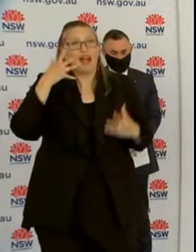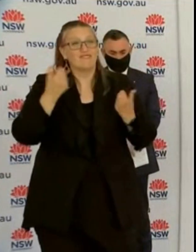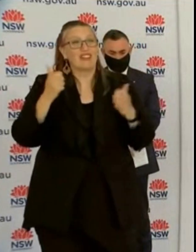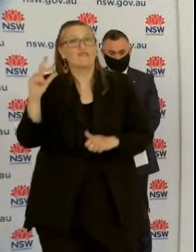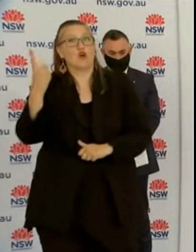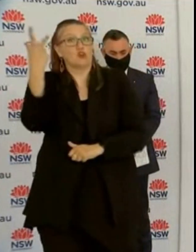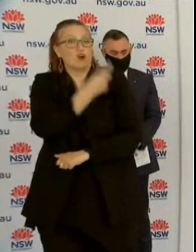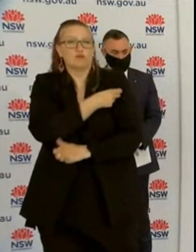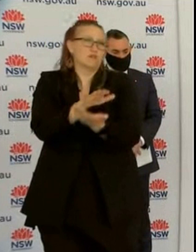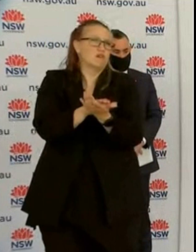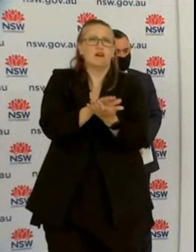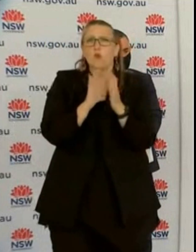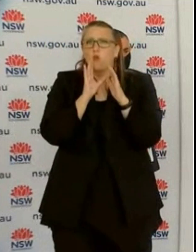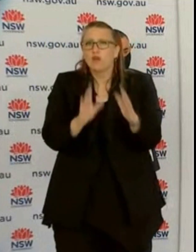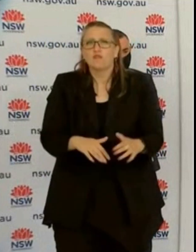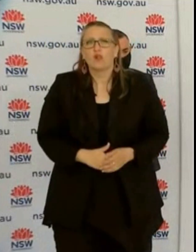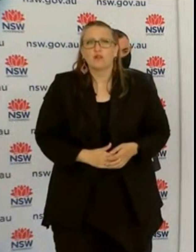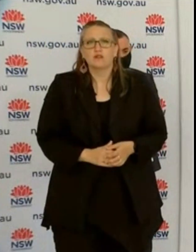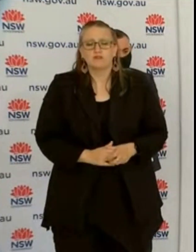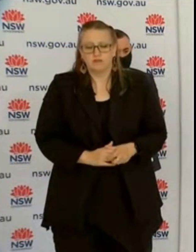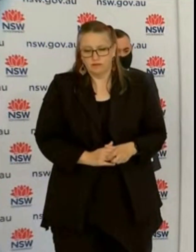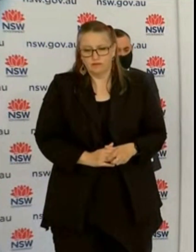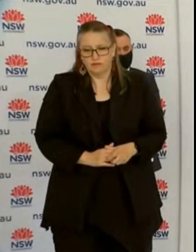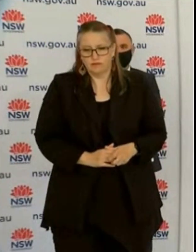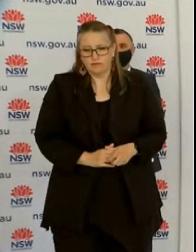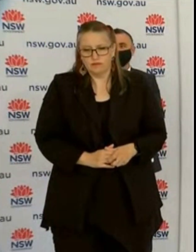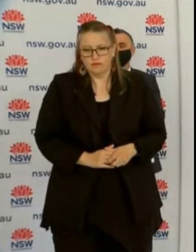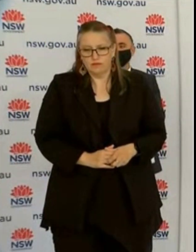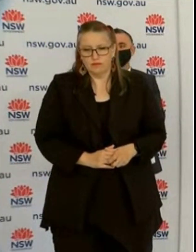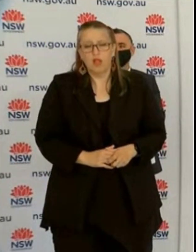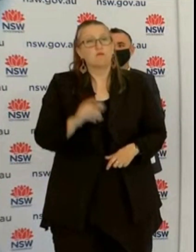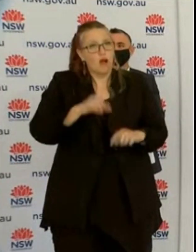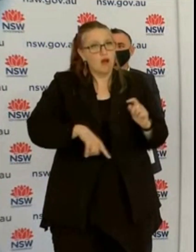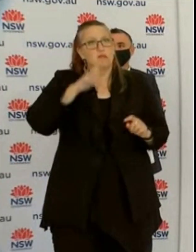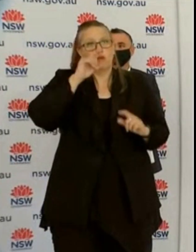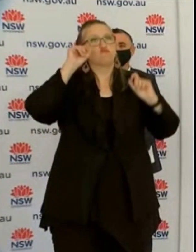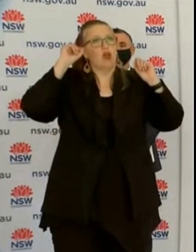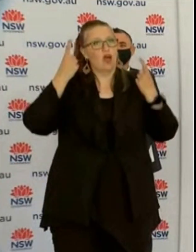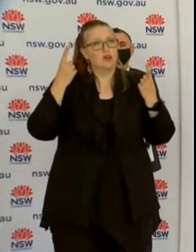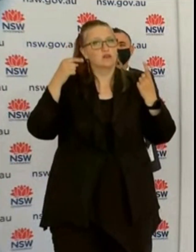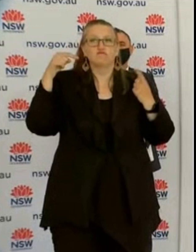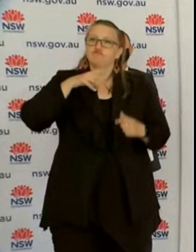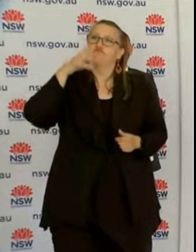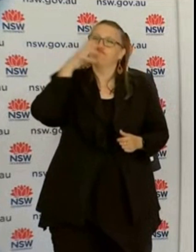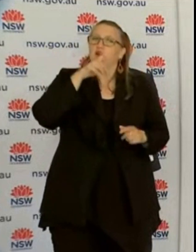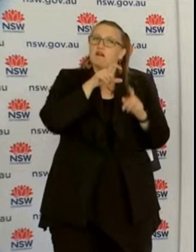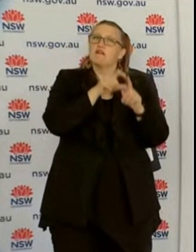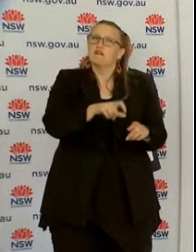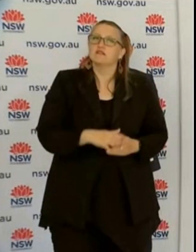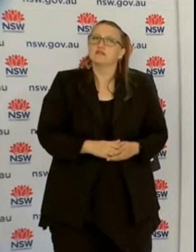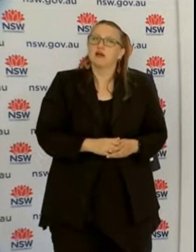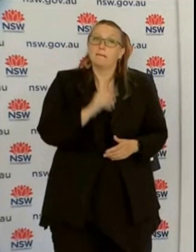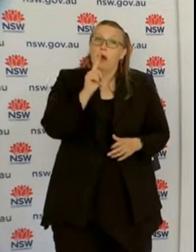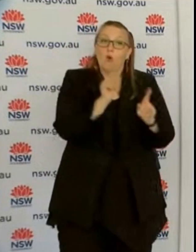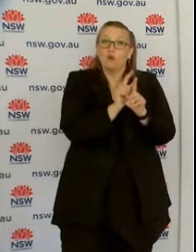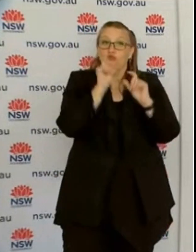turnaround, and the vast majority of people appreciate how difficult life is. But the vast majority also appreciate that it keeps their closest ones safe,